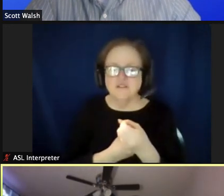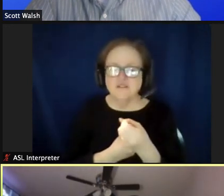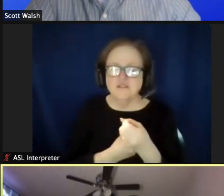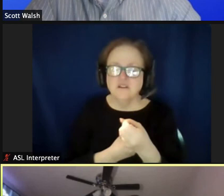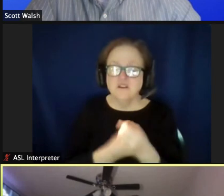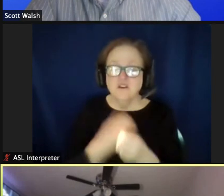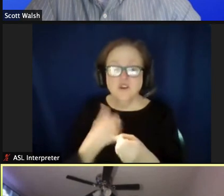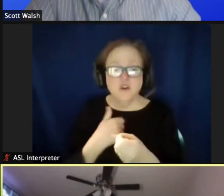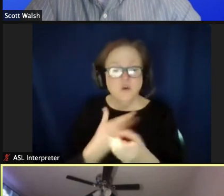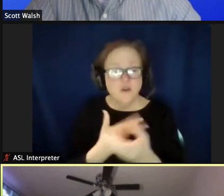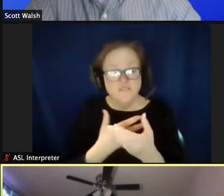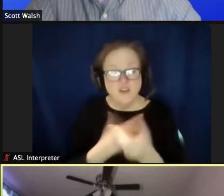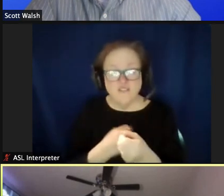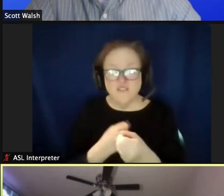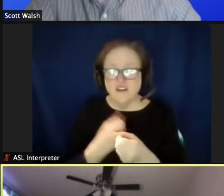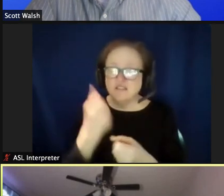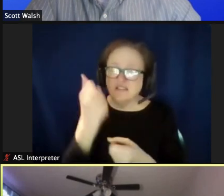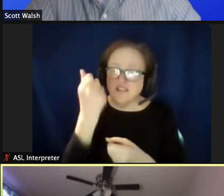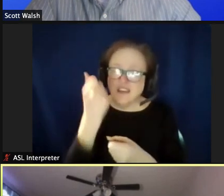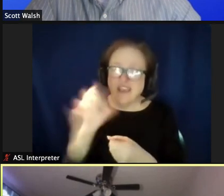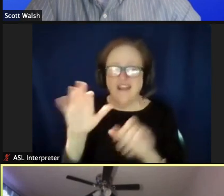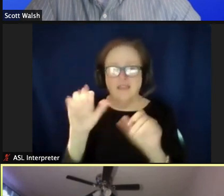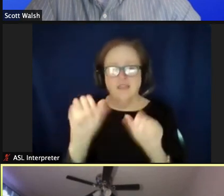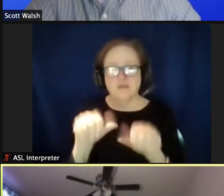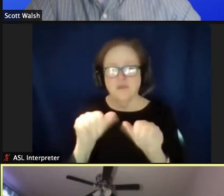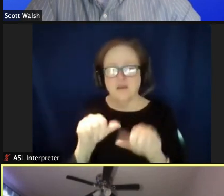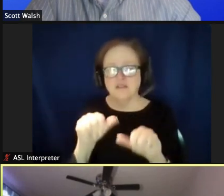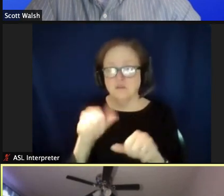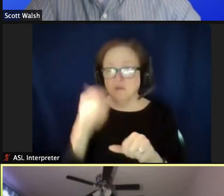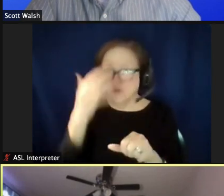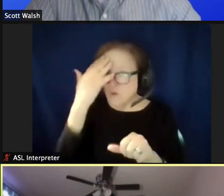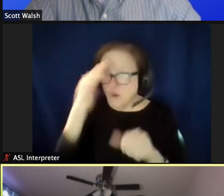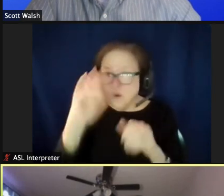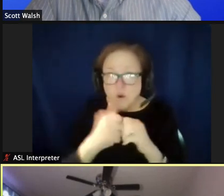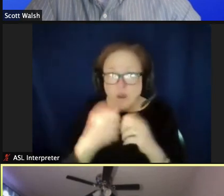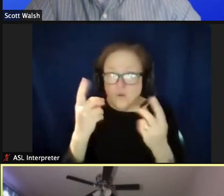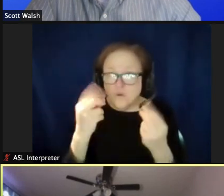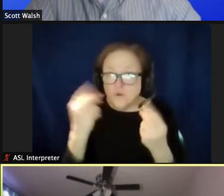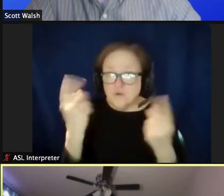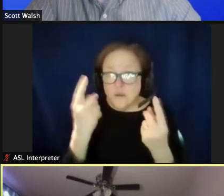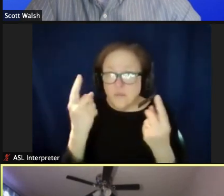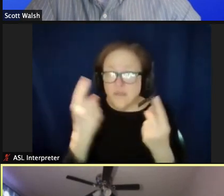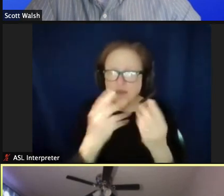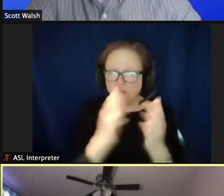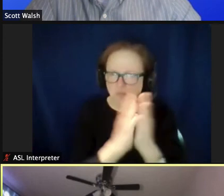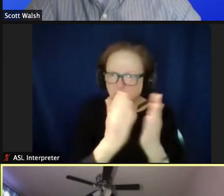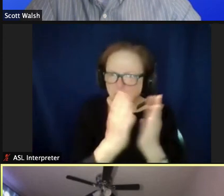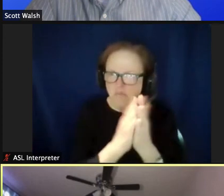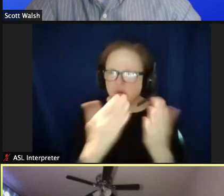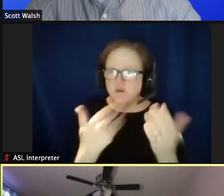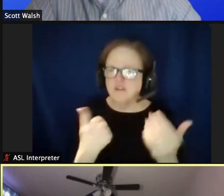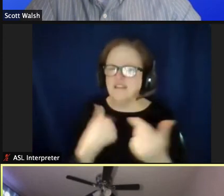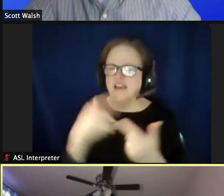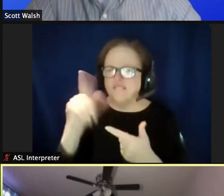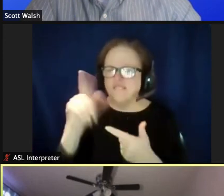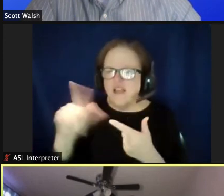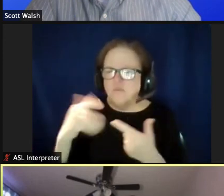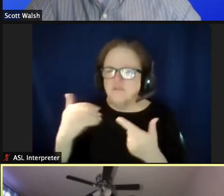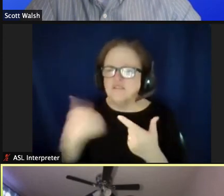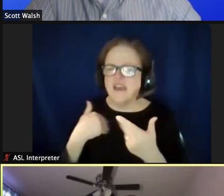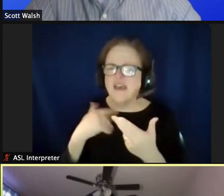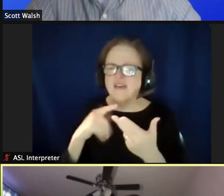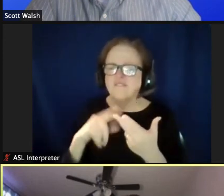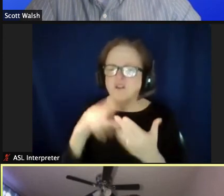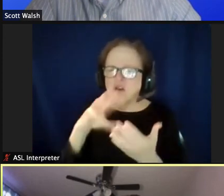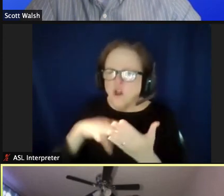anything is possible. If you don't know how to do something, there's books out there, there's libraries, learn how to do something. There's